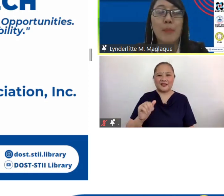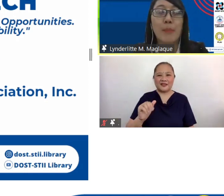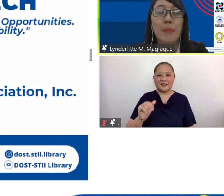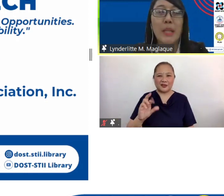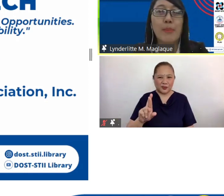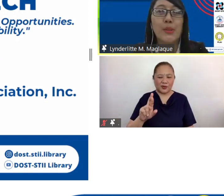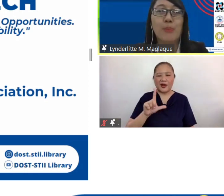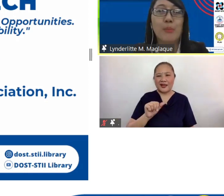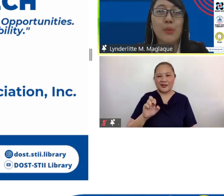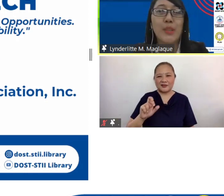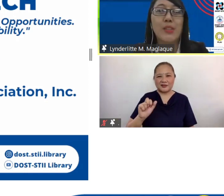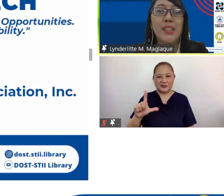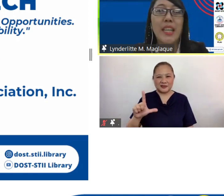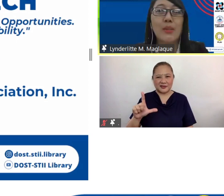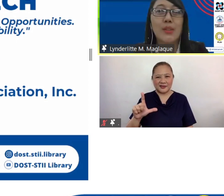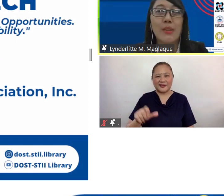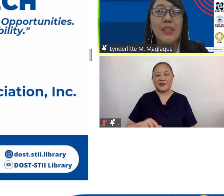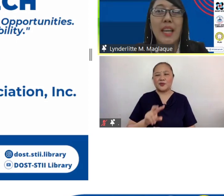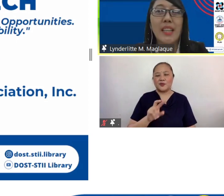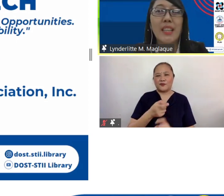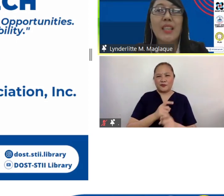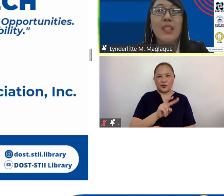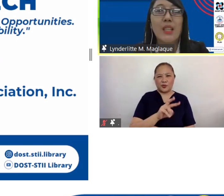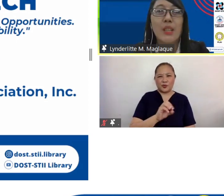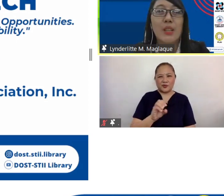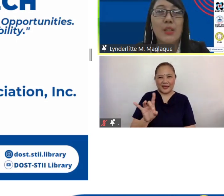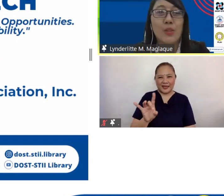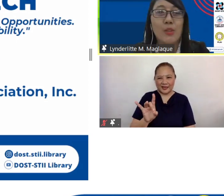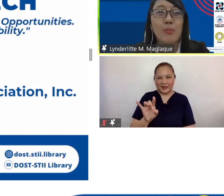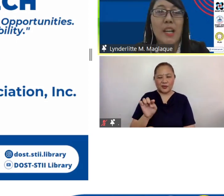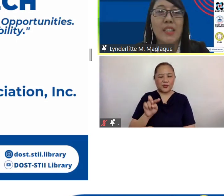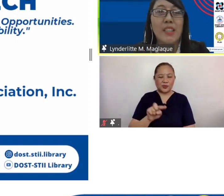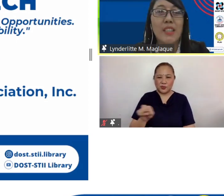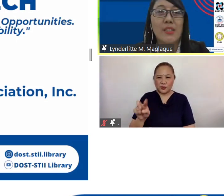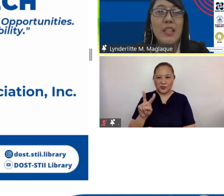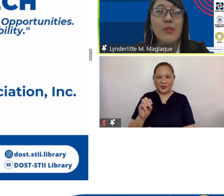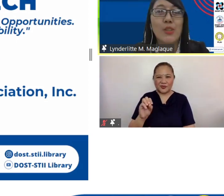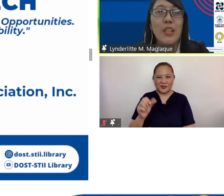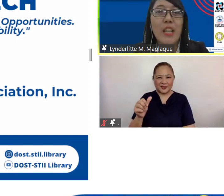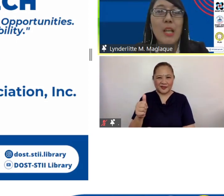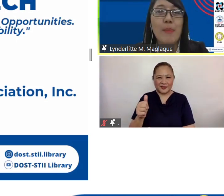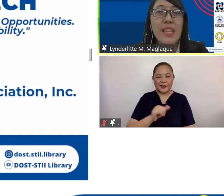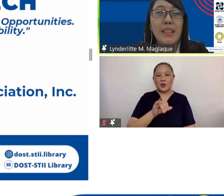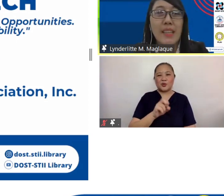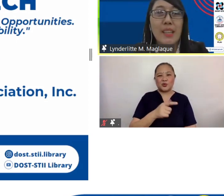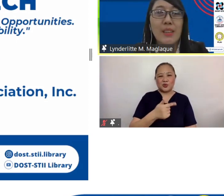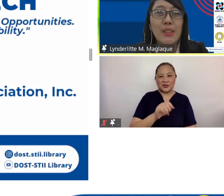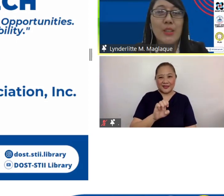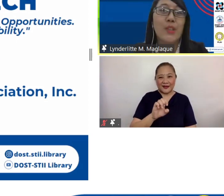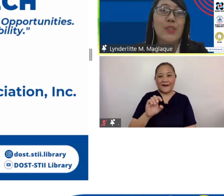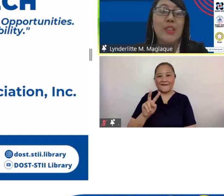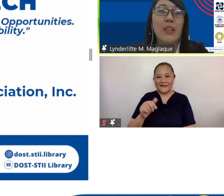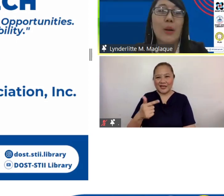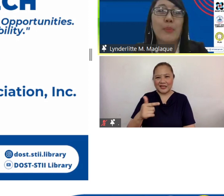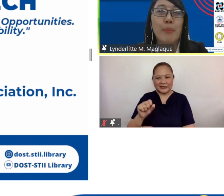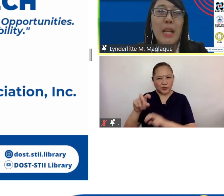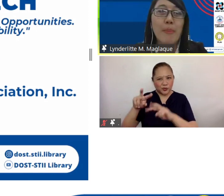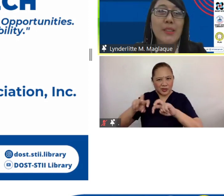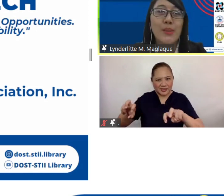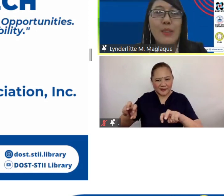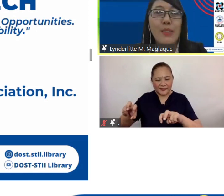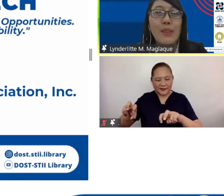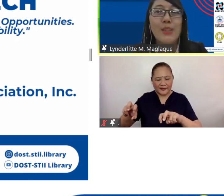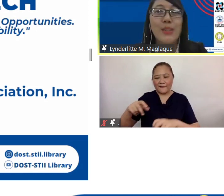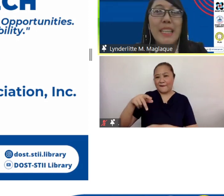Personal Papers from 2008 to 2010, George Vargas Research and Filipiniana Center, University of the